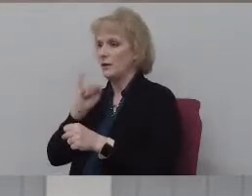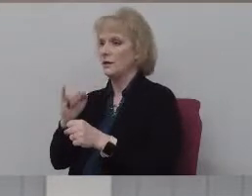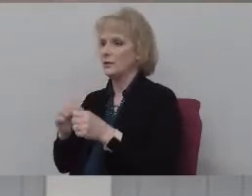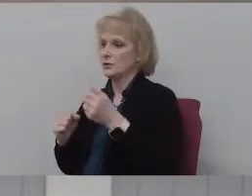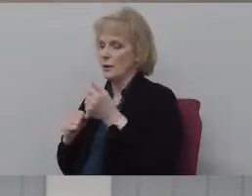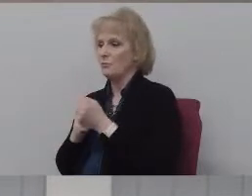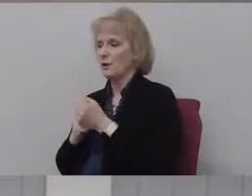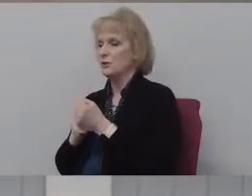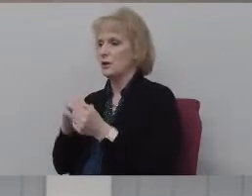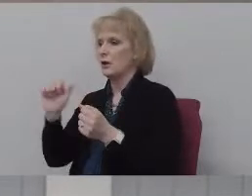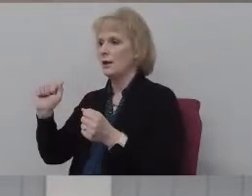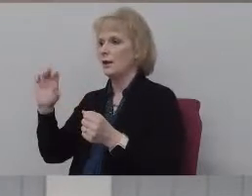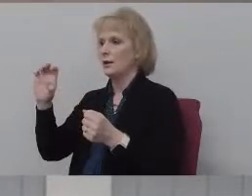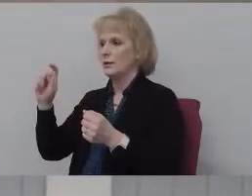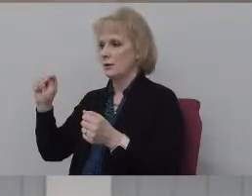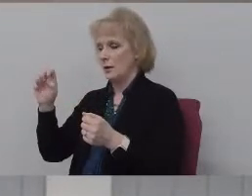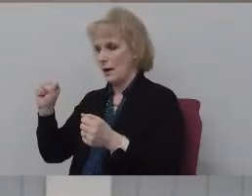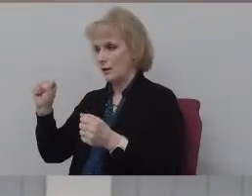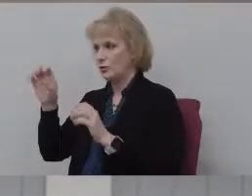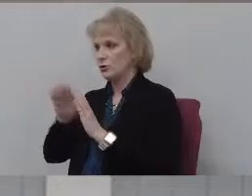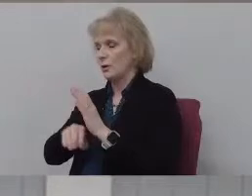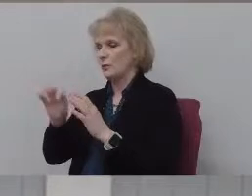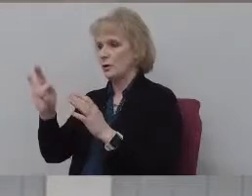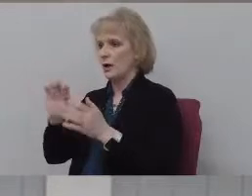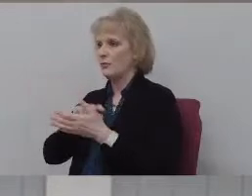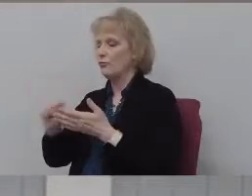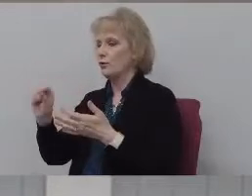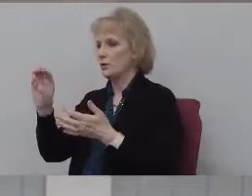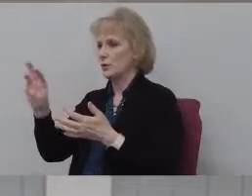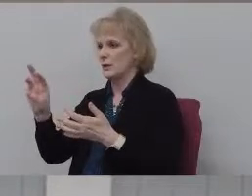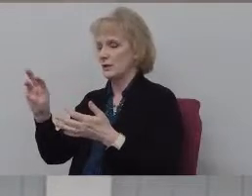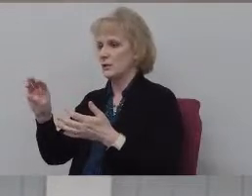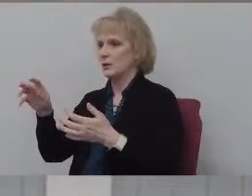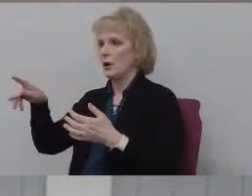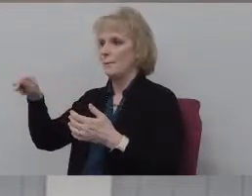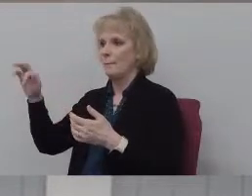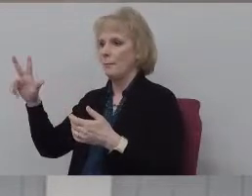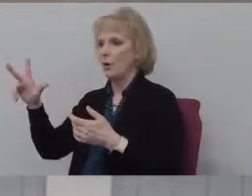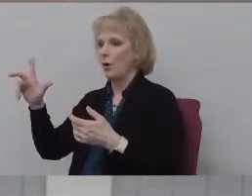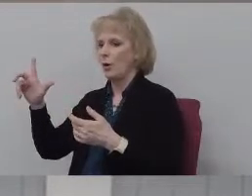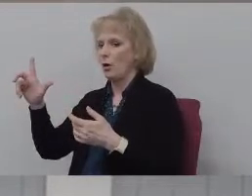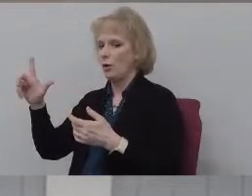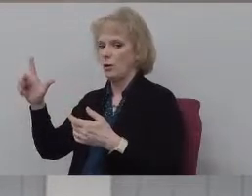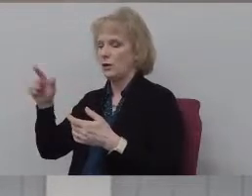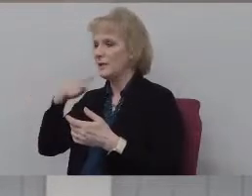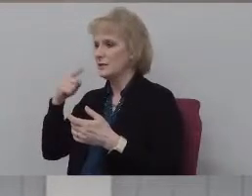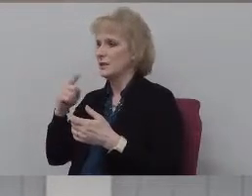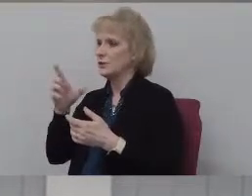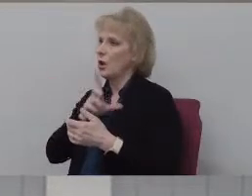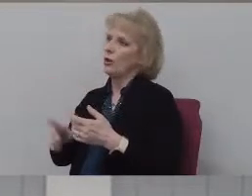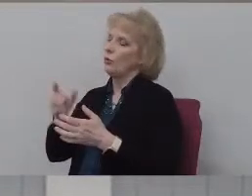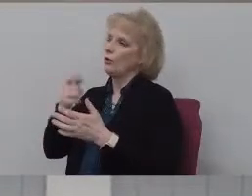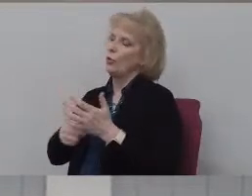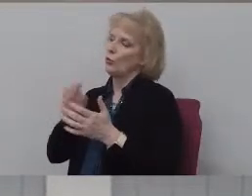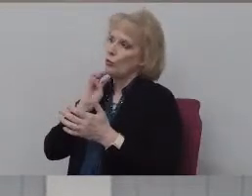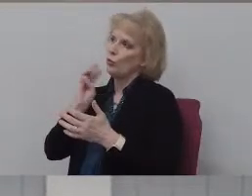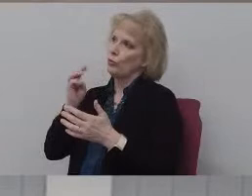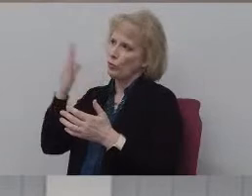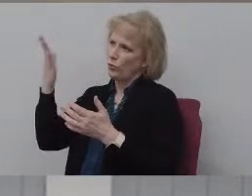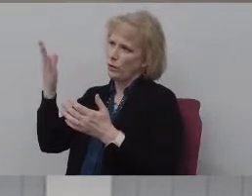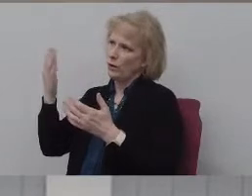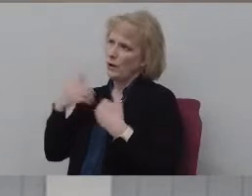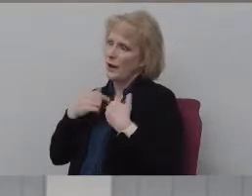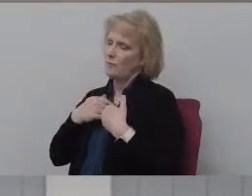6, where the Apostle Paul, being in the presence of the Lord Jesus Christ, says, "Lord, what wilt thou have me to